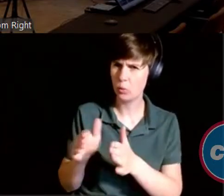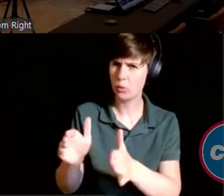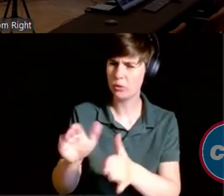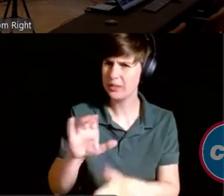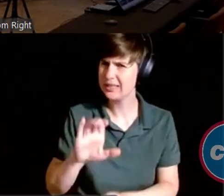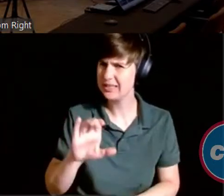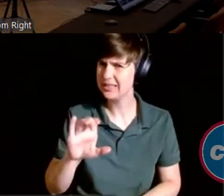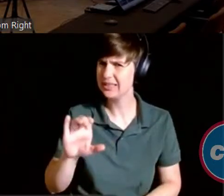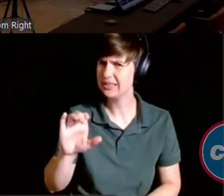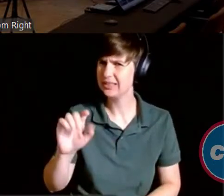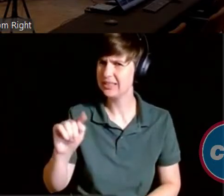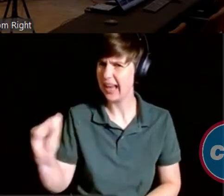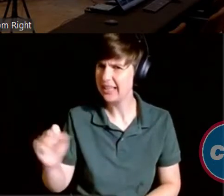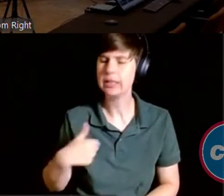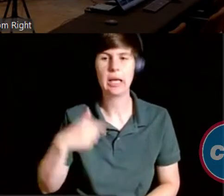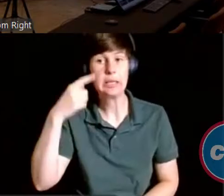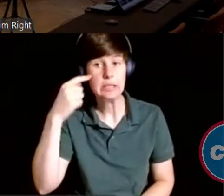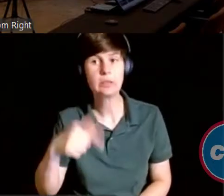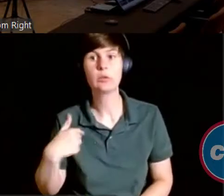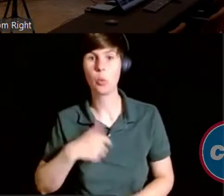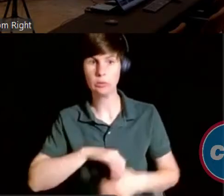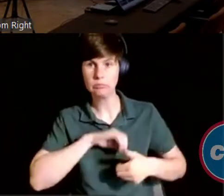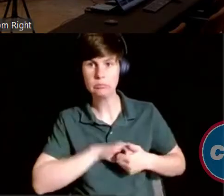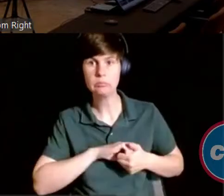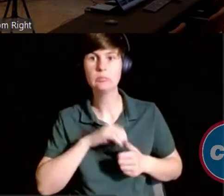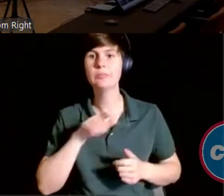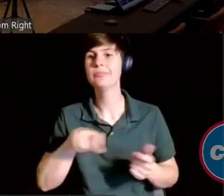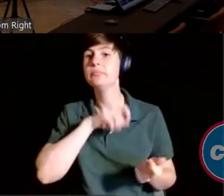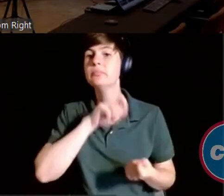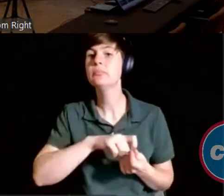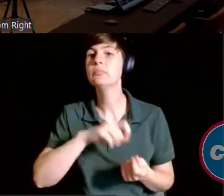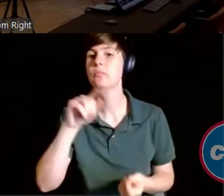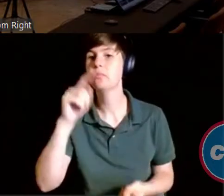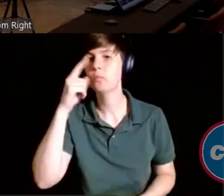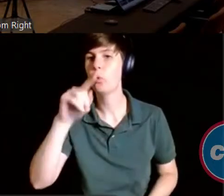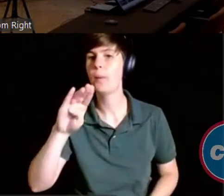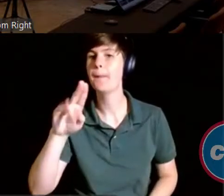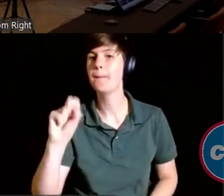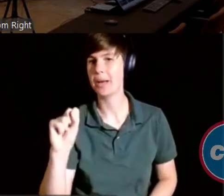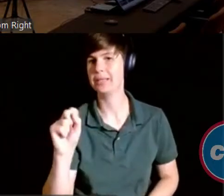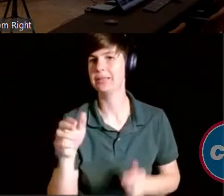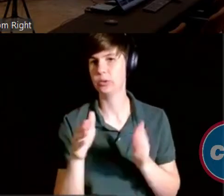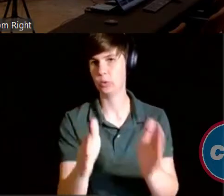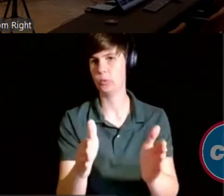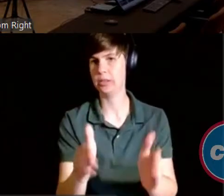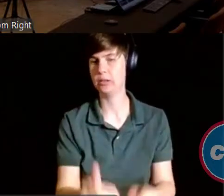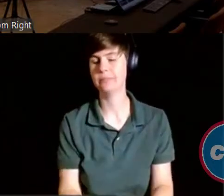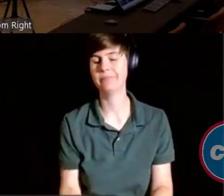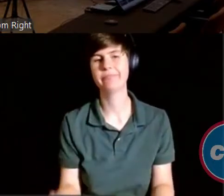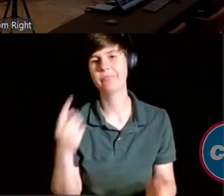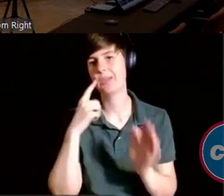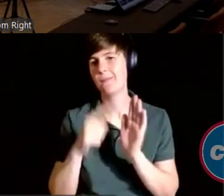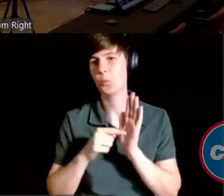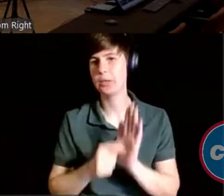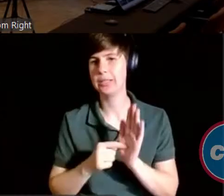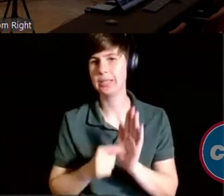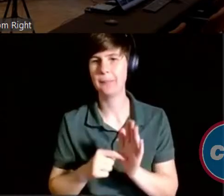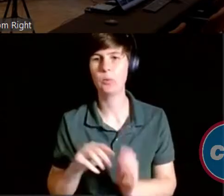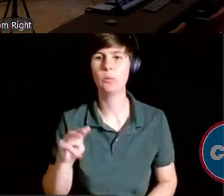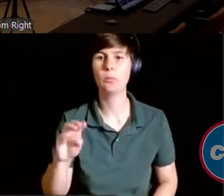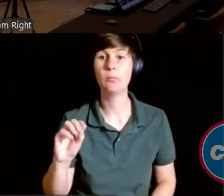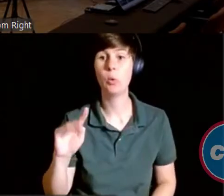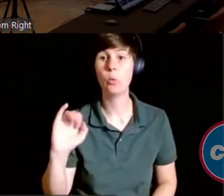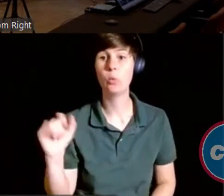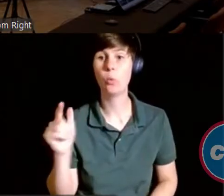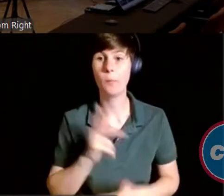hand in hand with them on those bus specific kind of, streets. So if you look at like modal